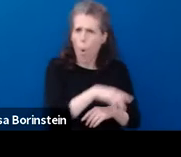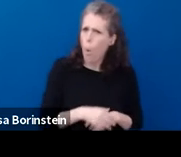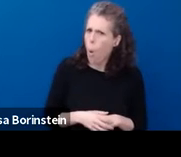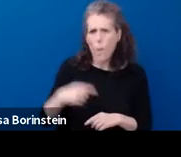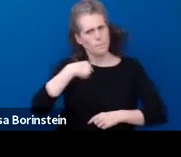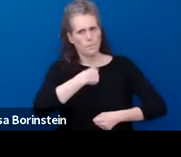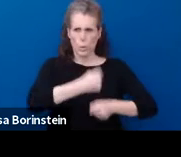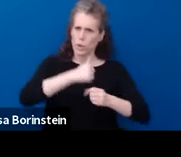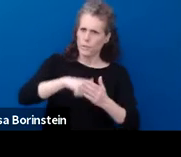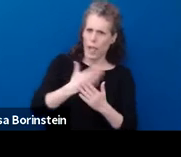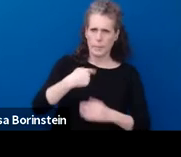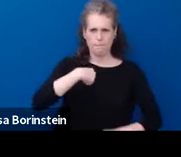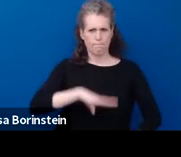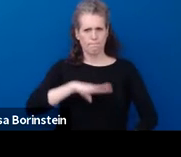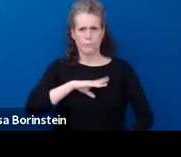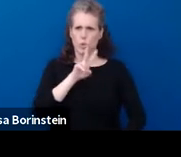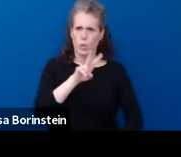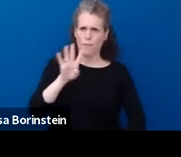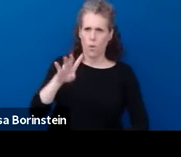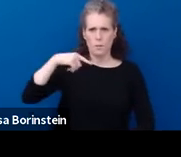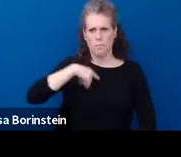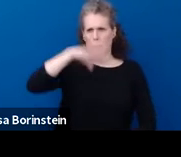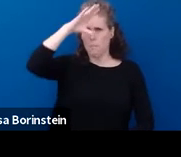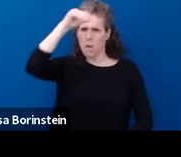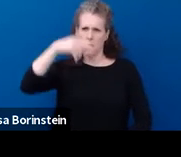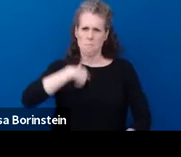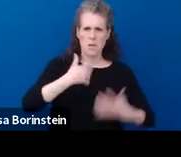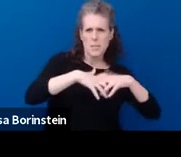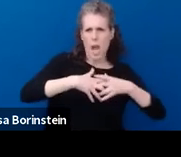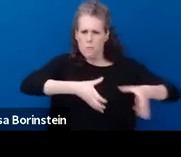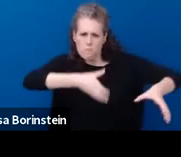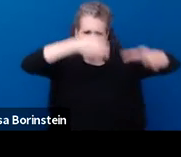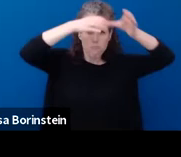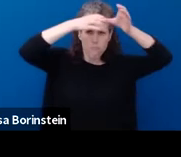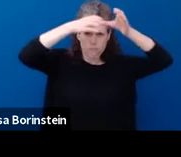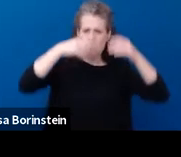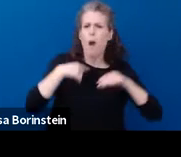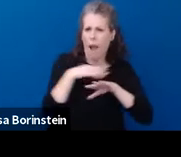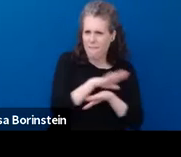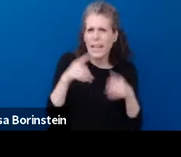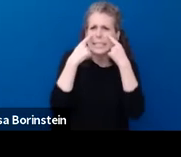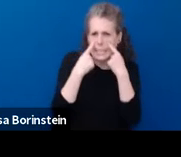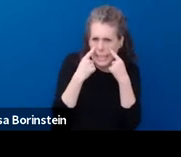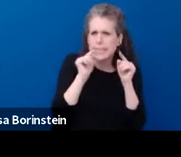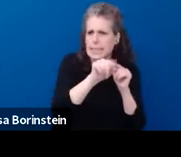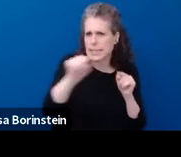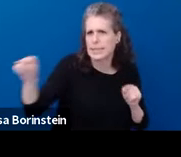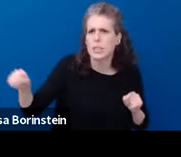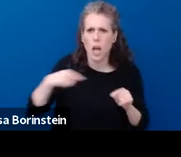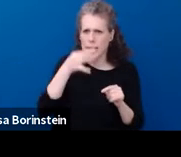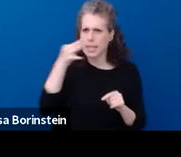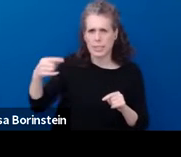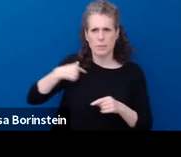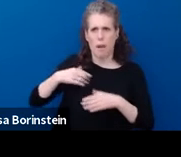I'm 24 years old and I'm male and I'm super techie. And I did test this with users. I asked my friend, he's